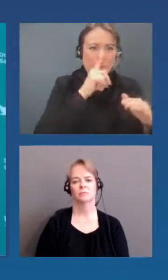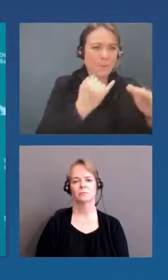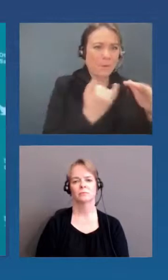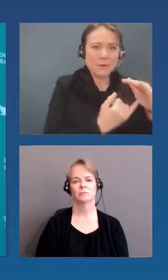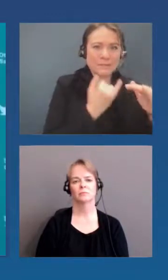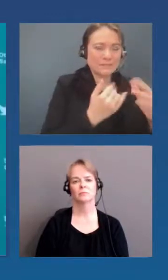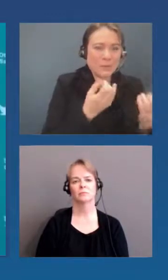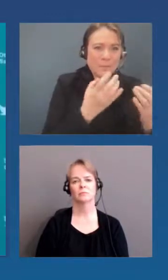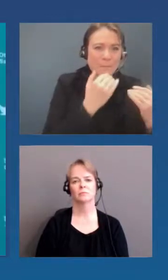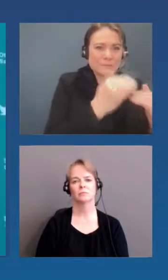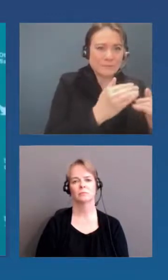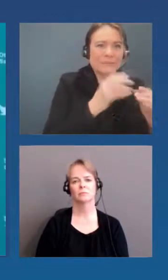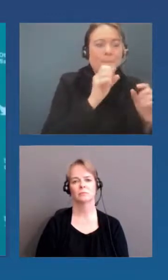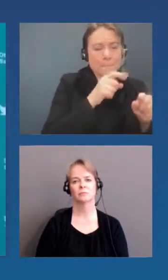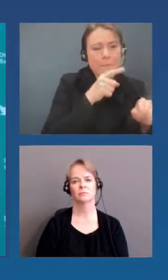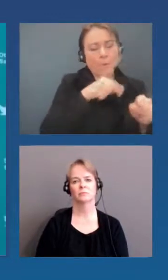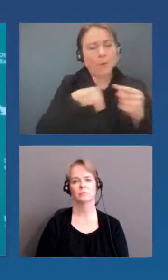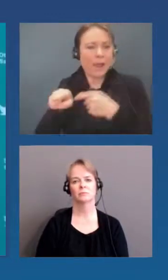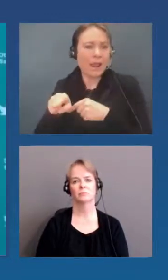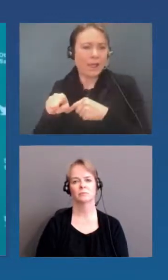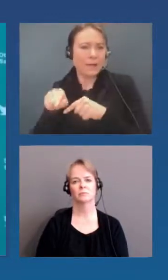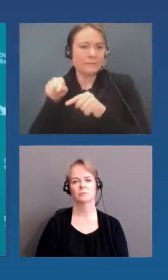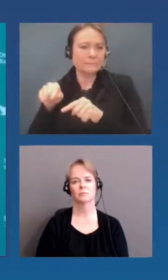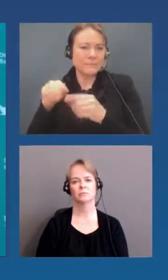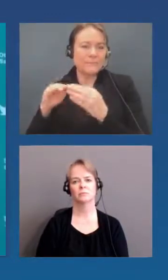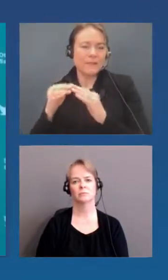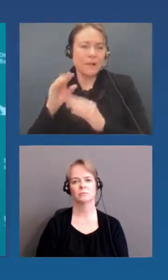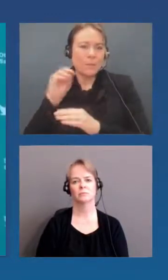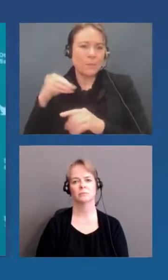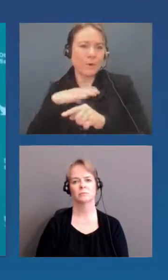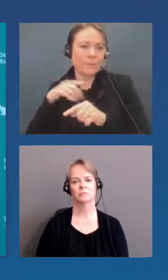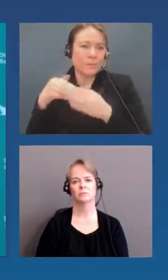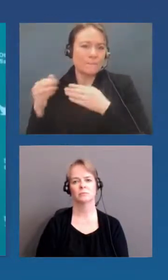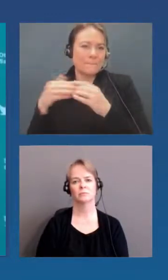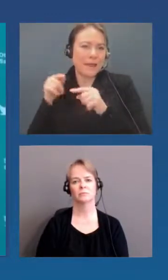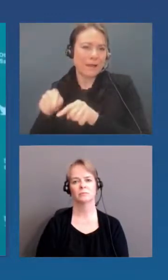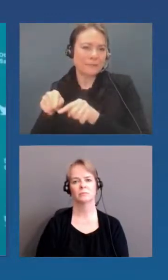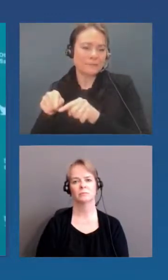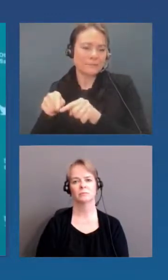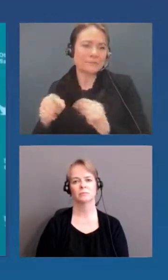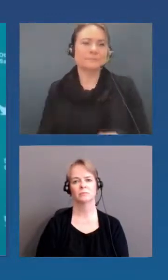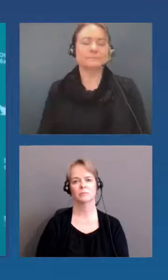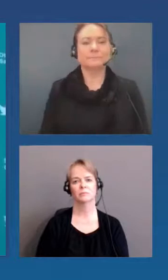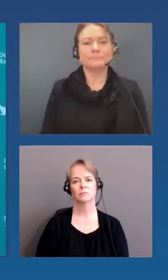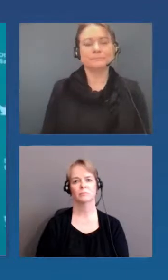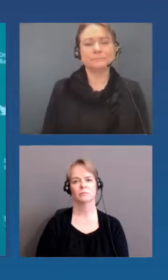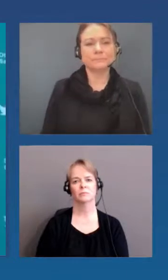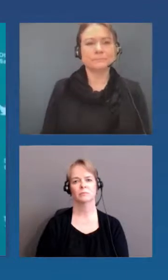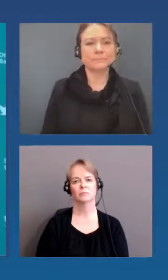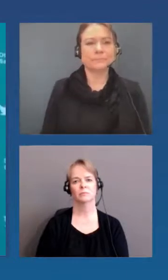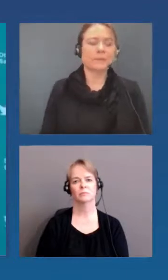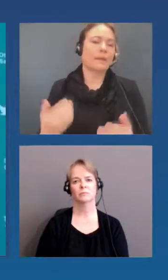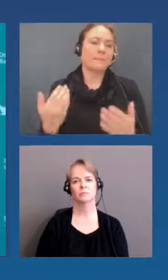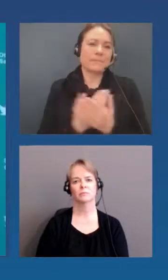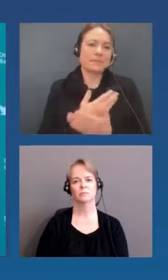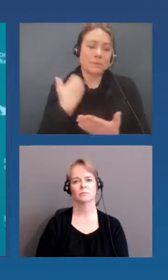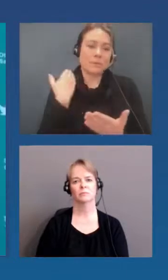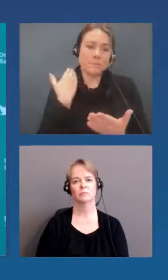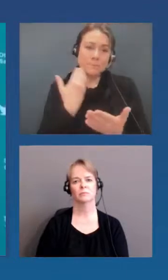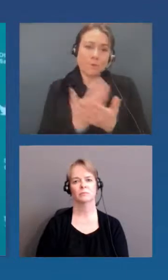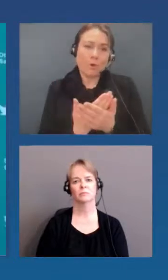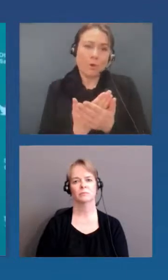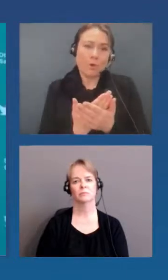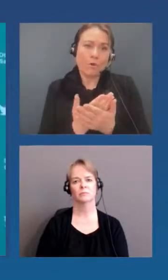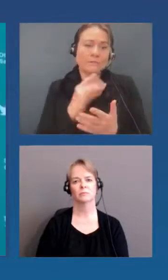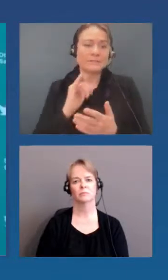toute sécurité dans leur propre foyer. L'isolement volontaire est un moyen éprouvé de contribuer à réduire